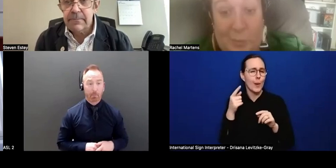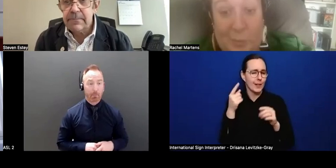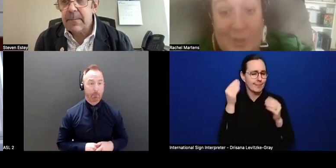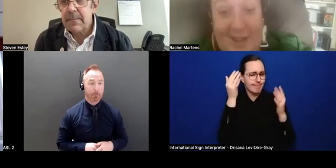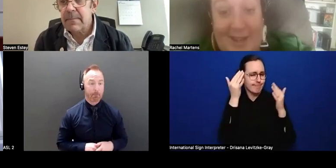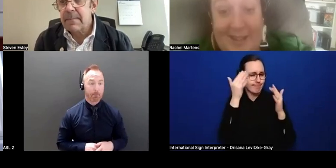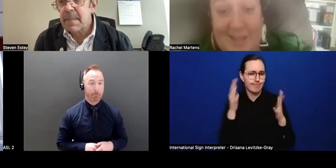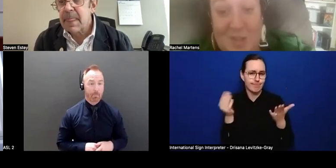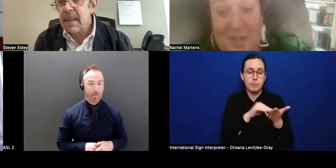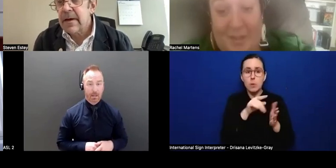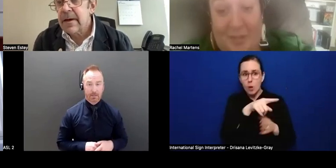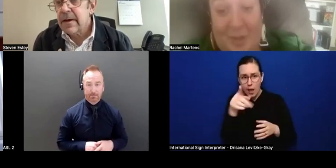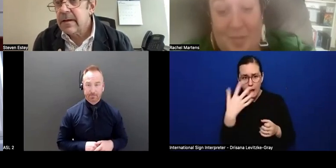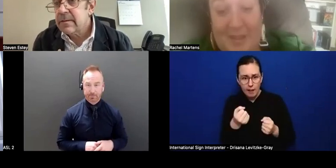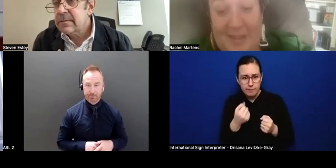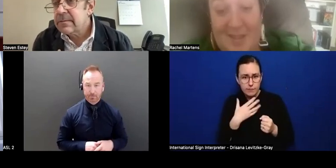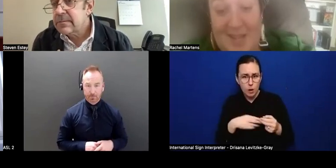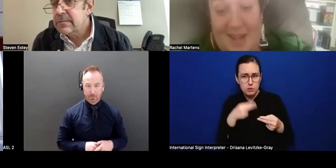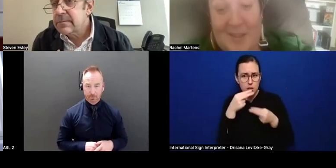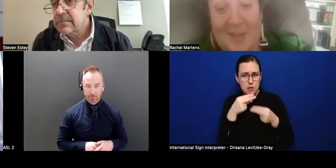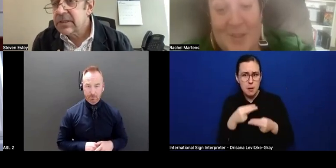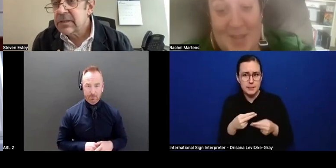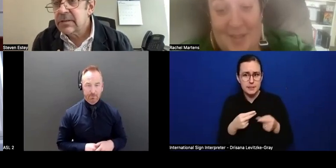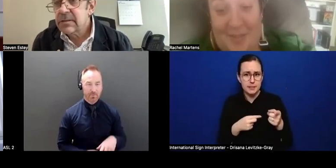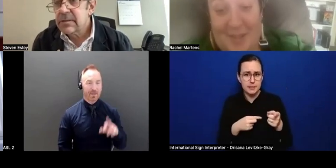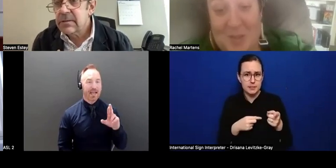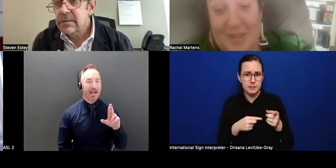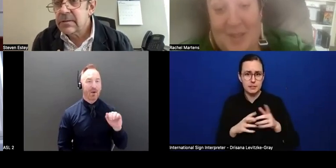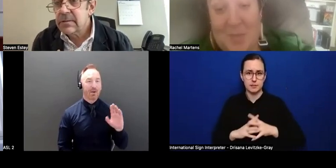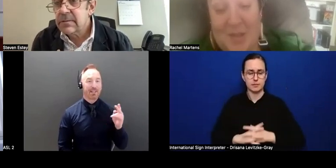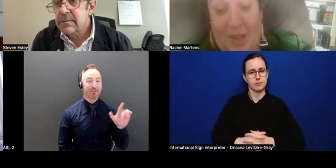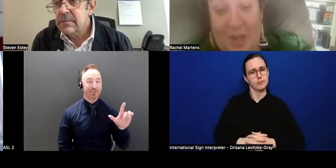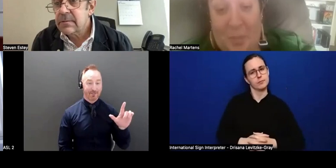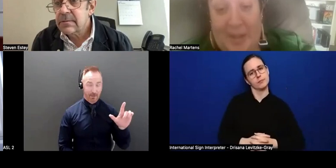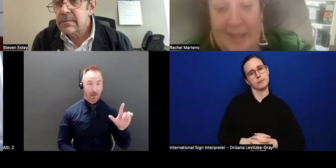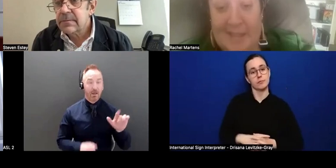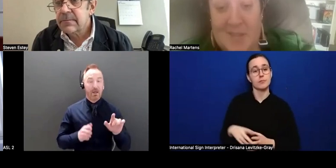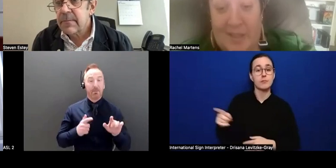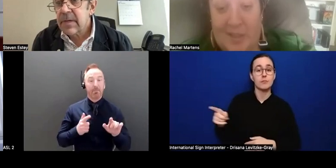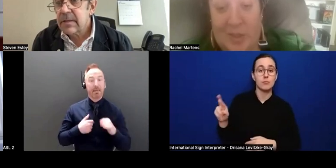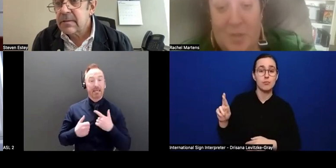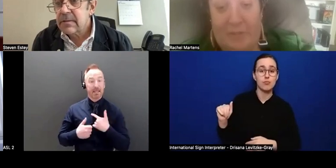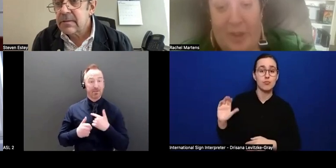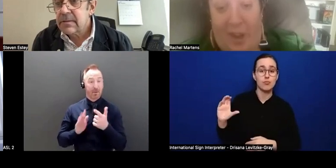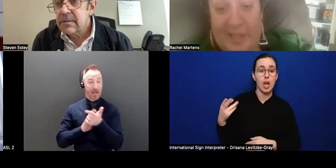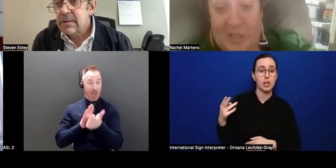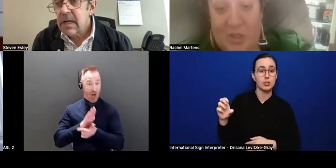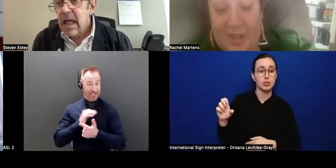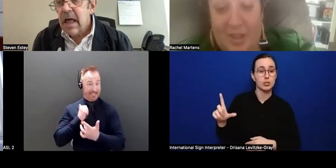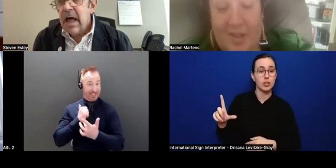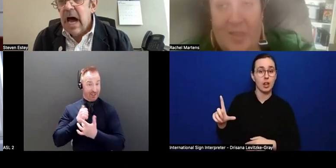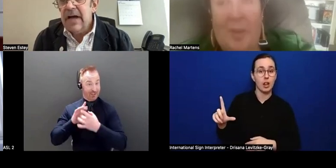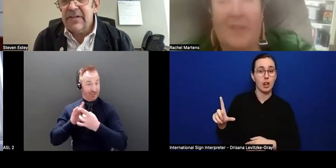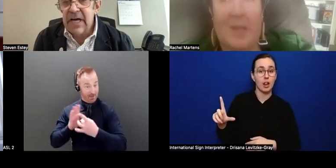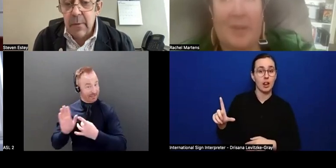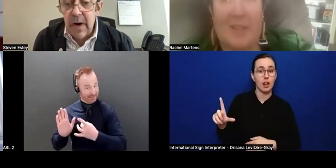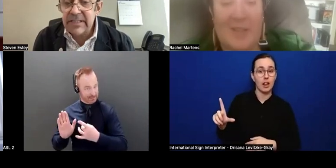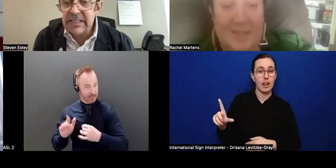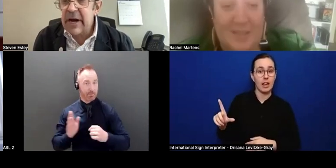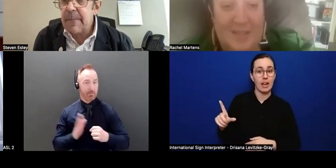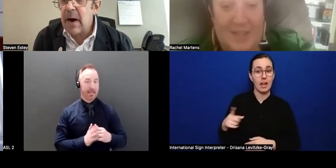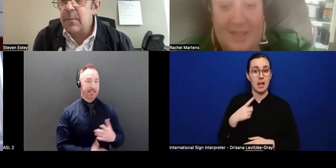I will say I can't speak from the technical side of things when it comes to law, but I can say in terms of knowledge, the I see a